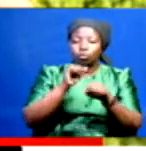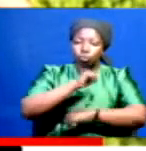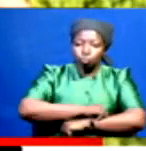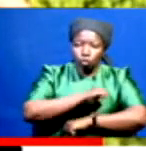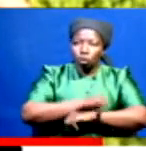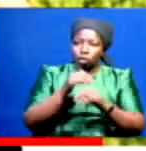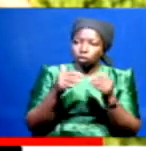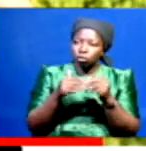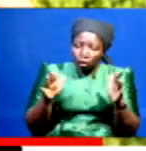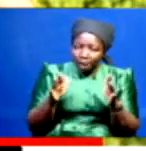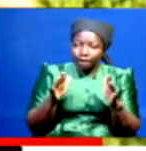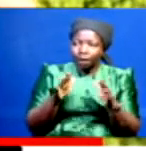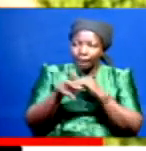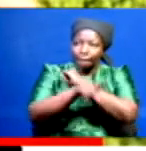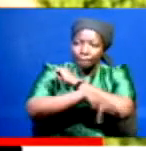primary,